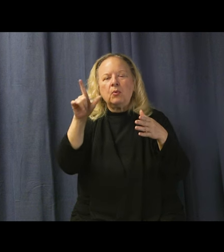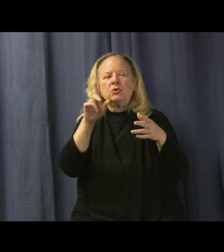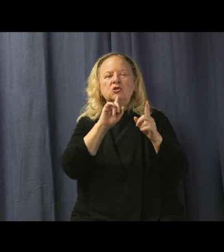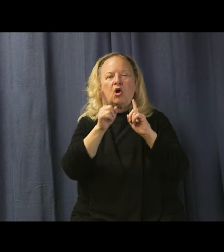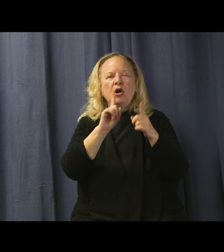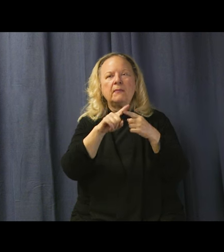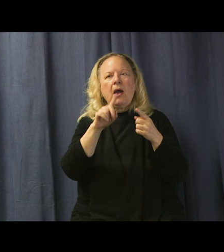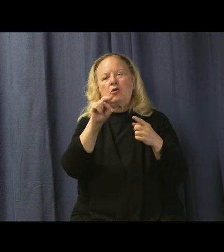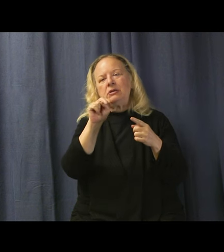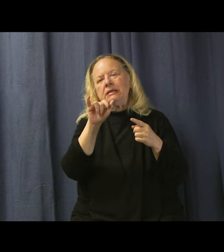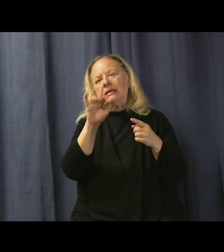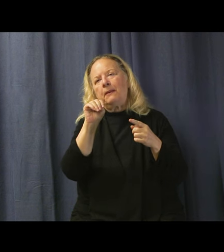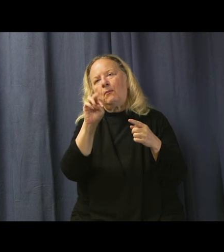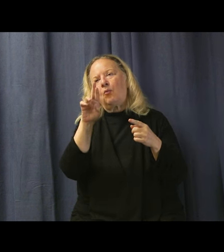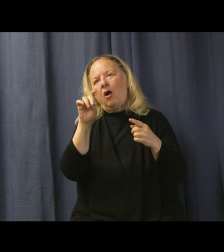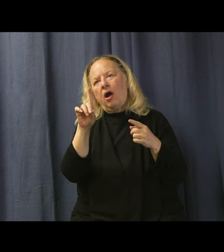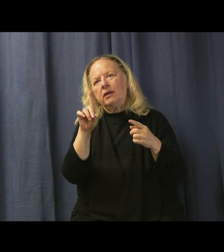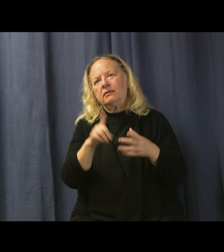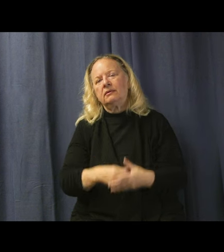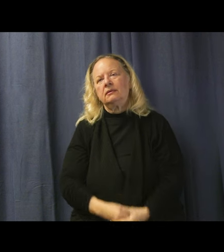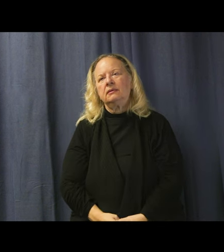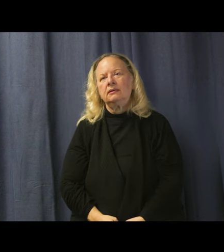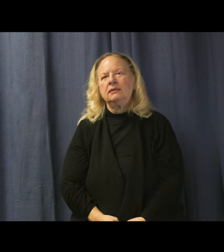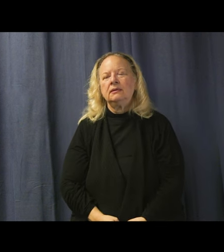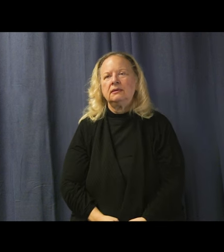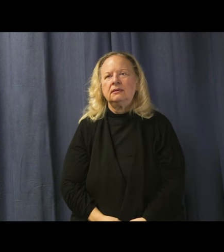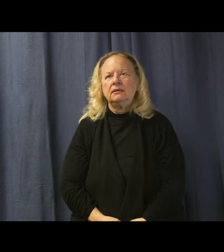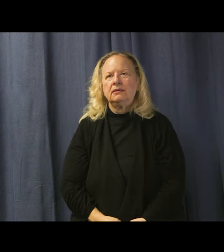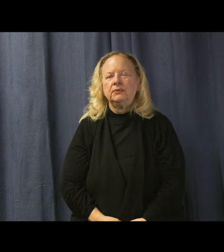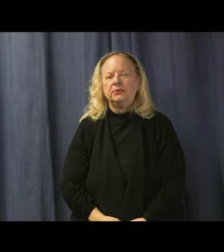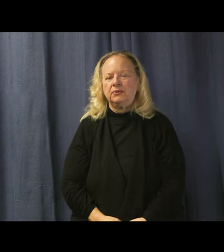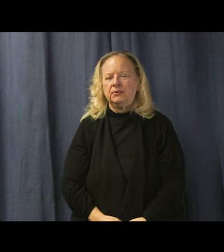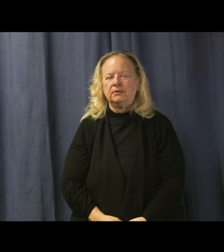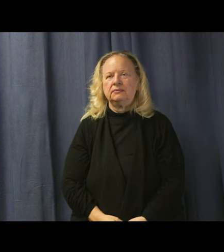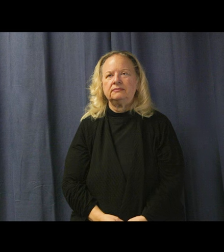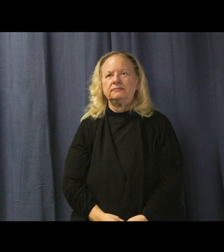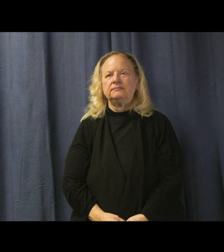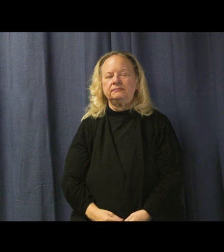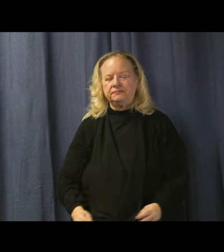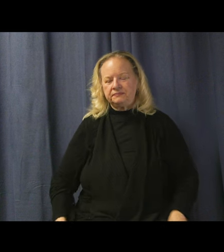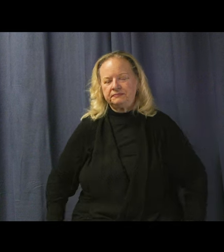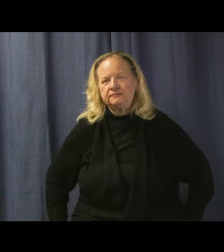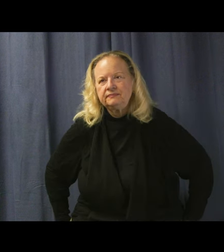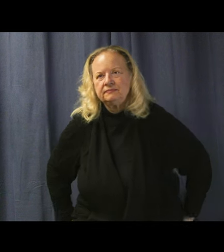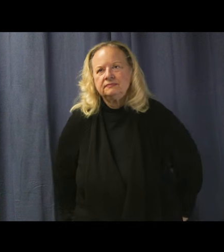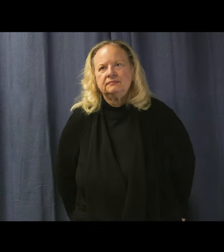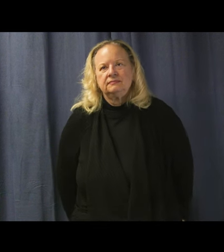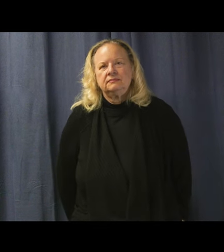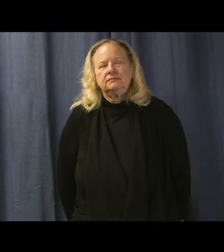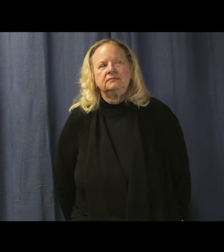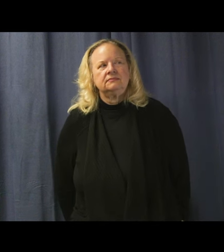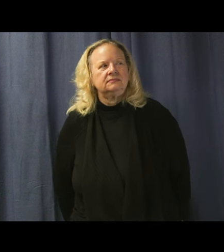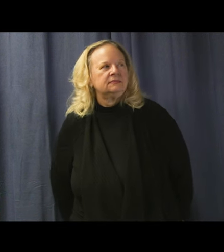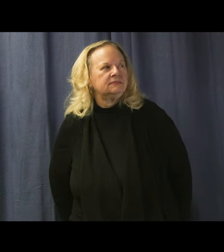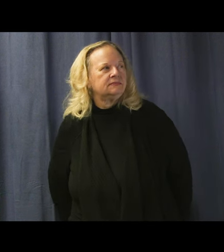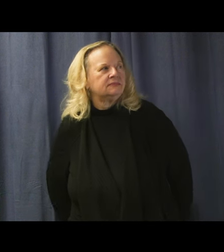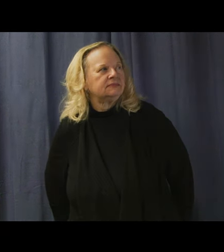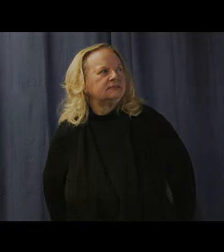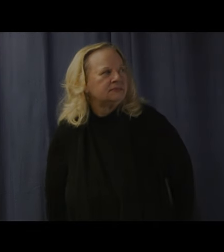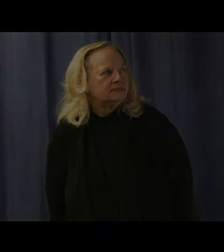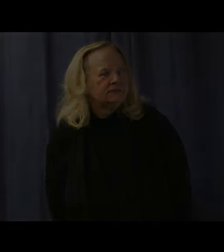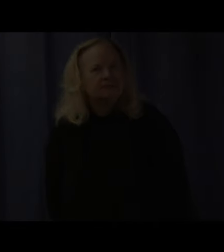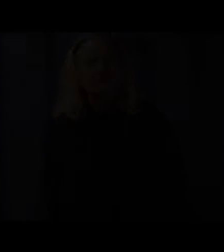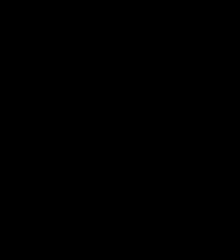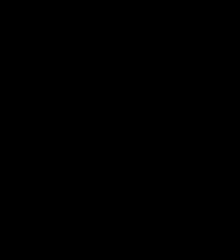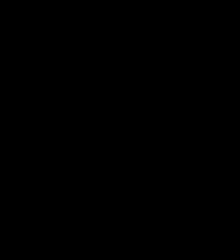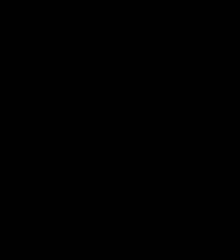Abraham coming up. Let's stand. Sorry, I went a couple minutes over, but I